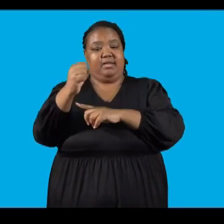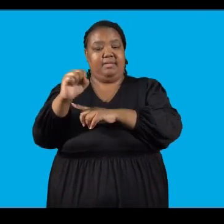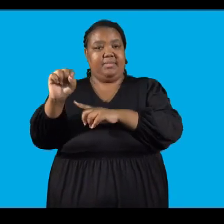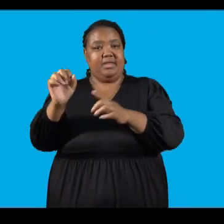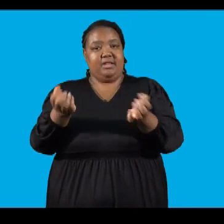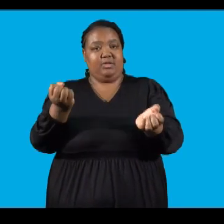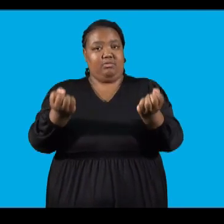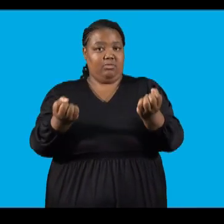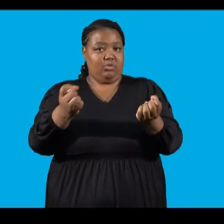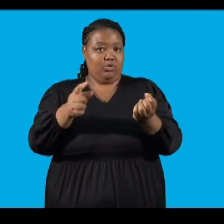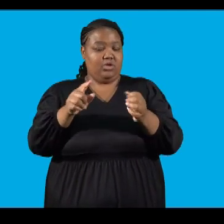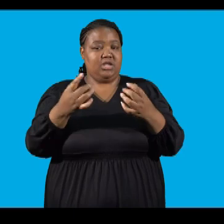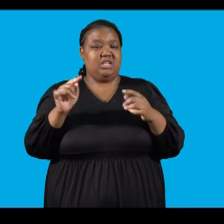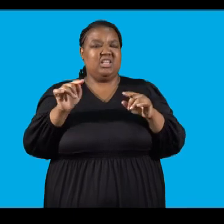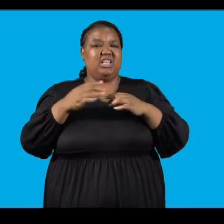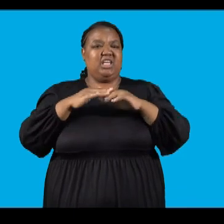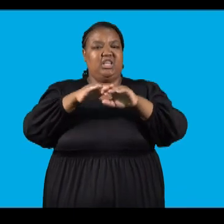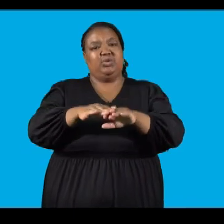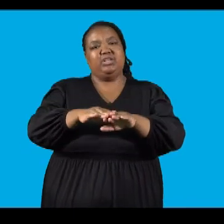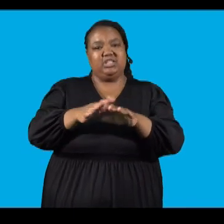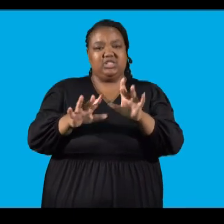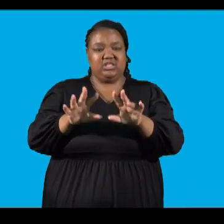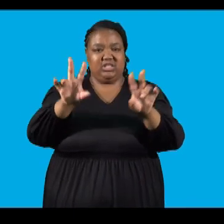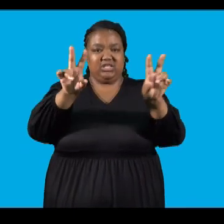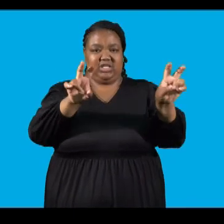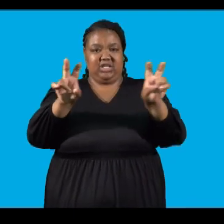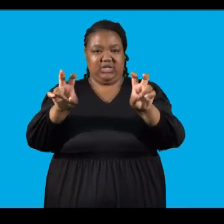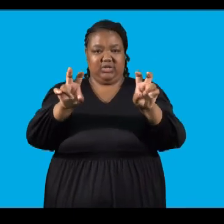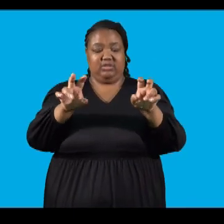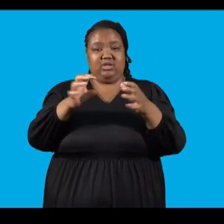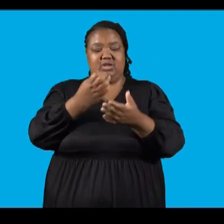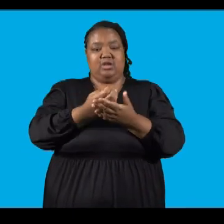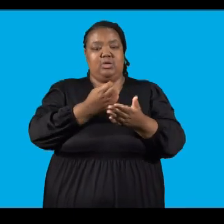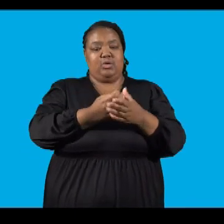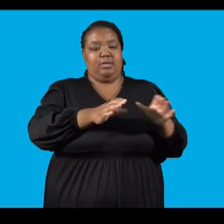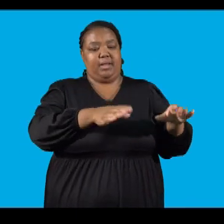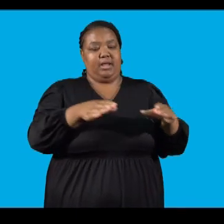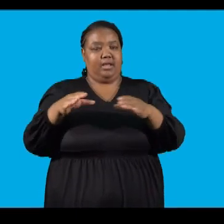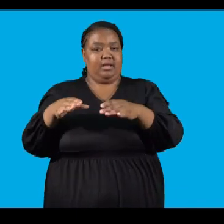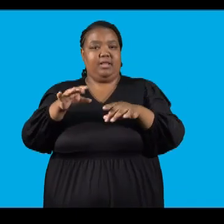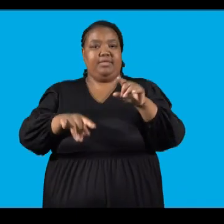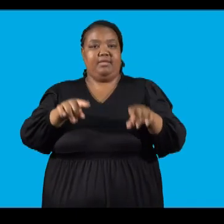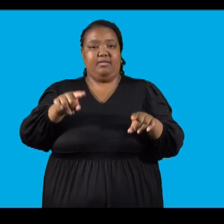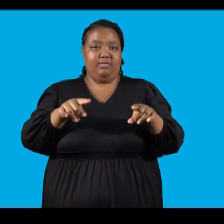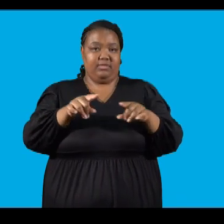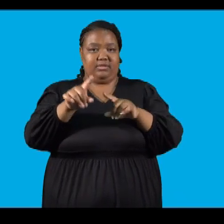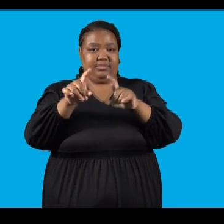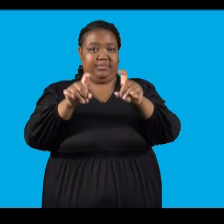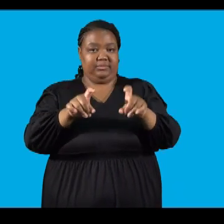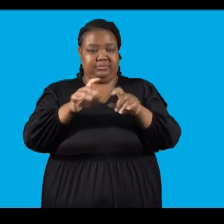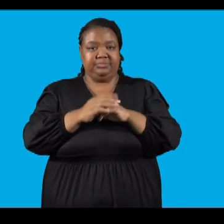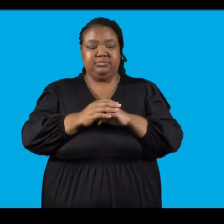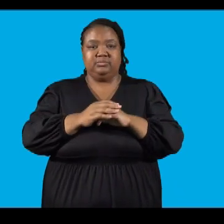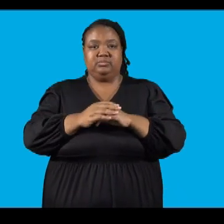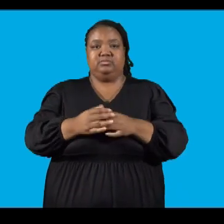Court to deal with issues of collusion in different sectors of the economy. Now our